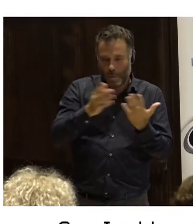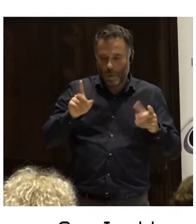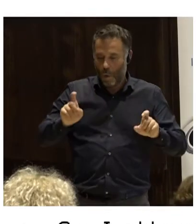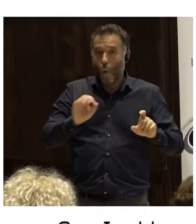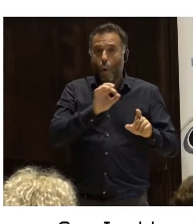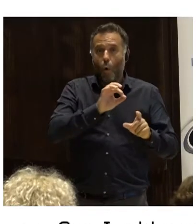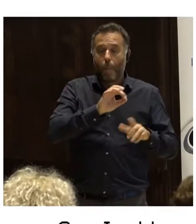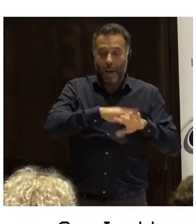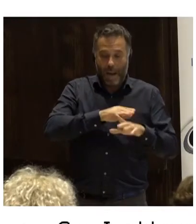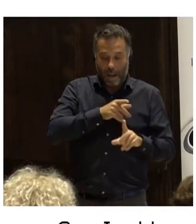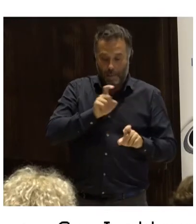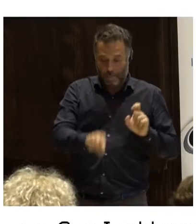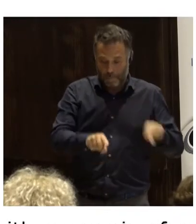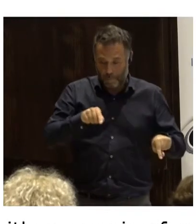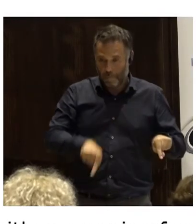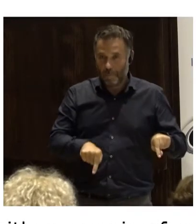or